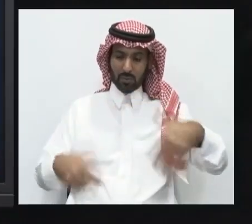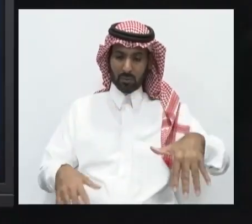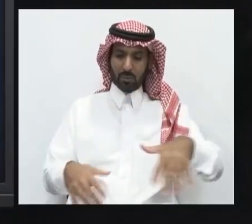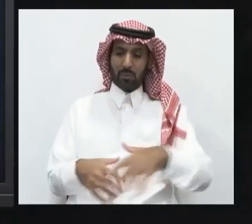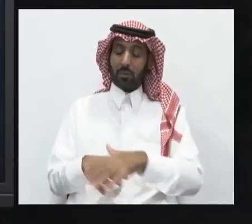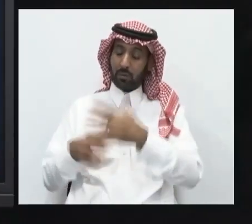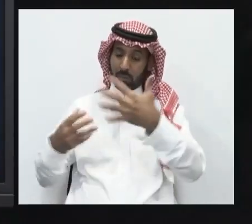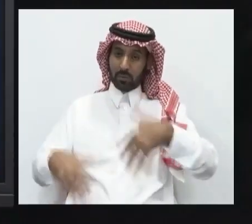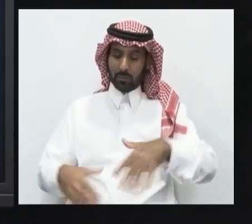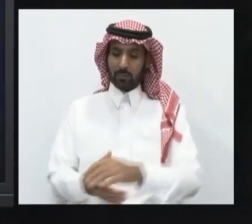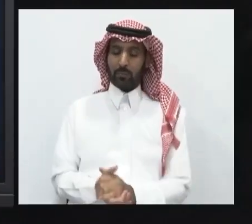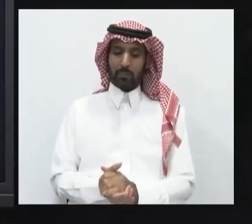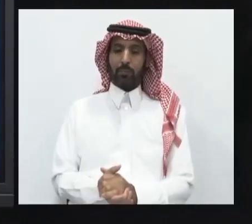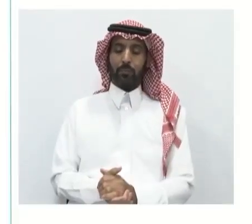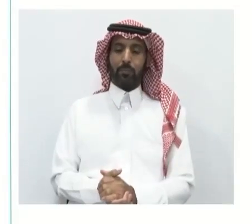on the pavement,